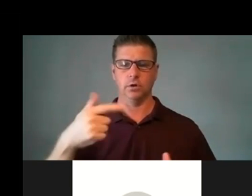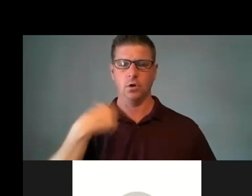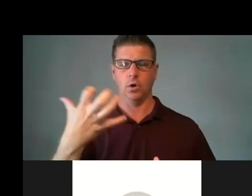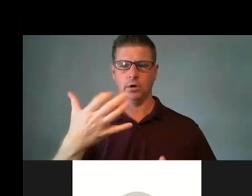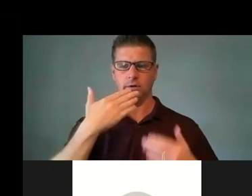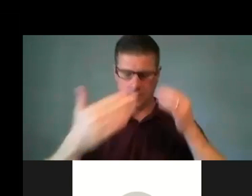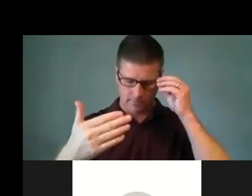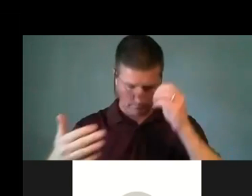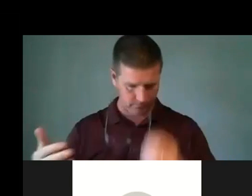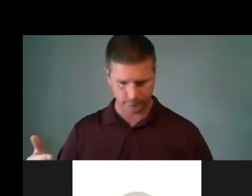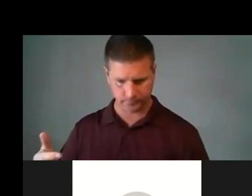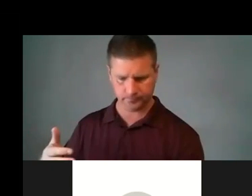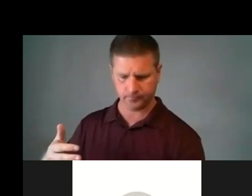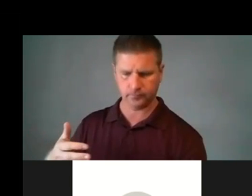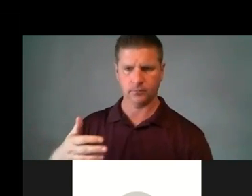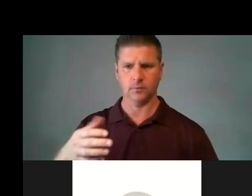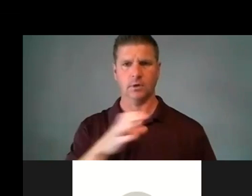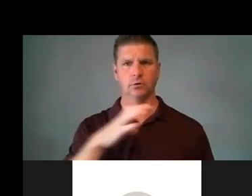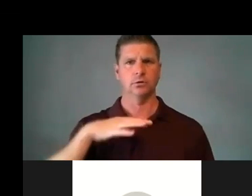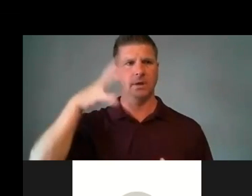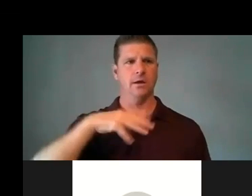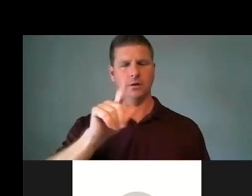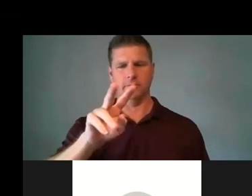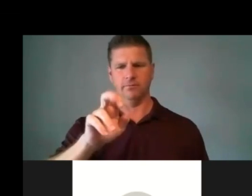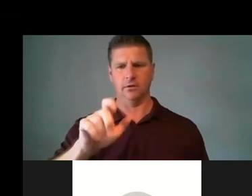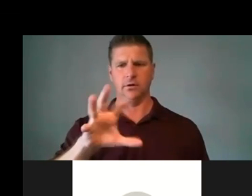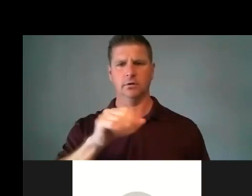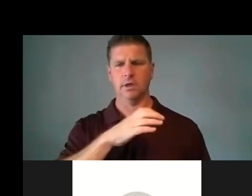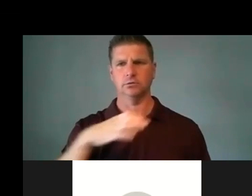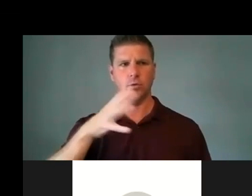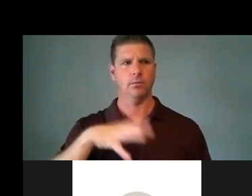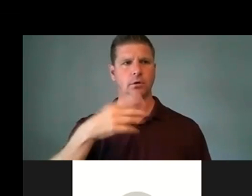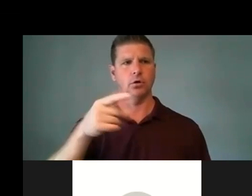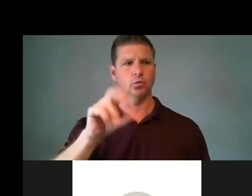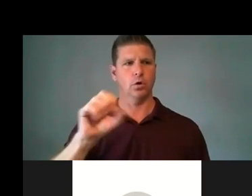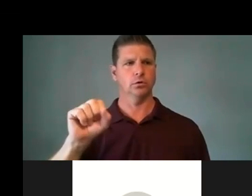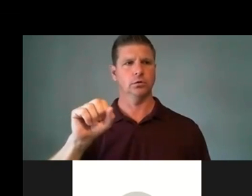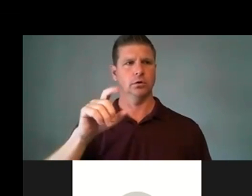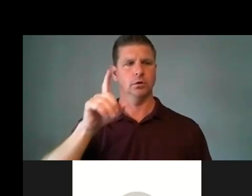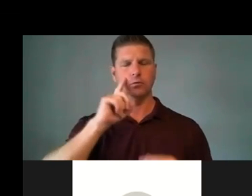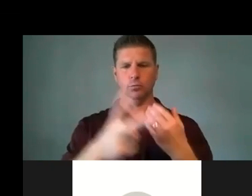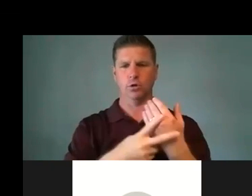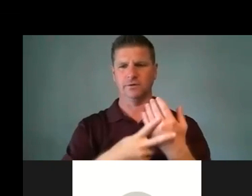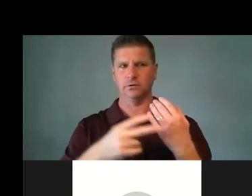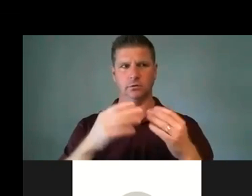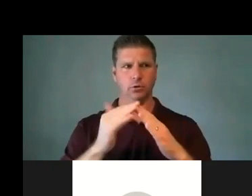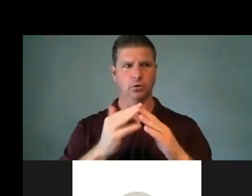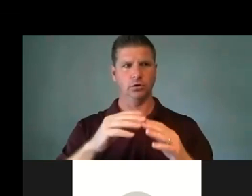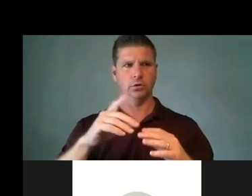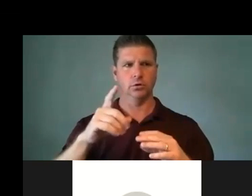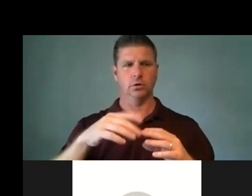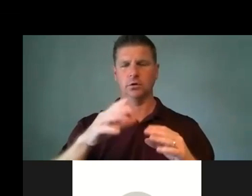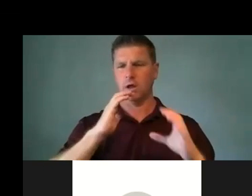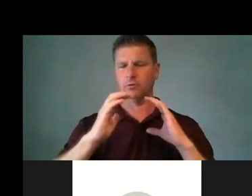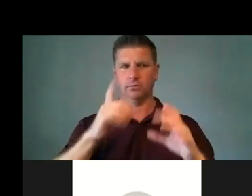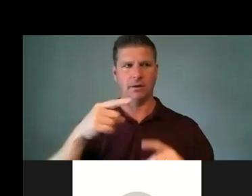thank first I want to thank Councilman Lavelle. I want to thank Councilwoman Deb Gross, the preservation community, just for having a conversation about